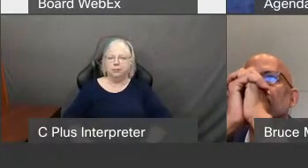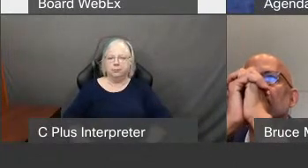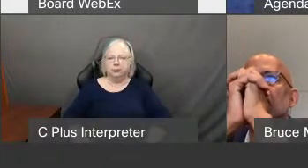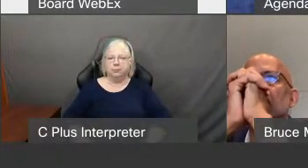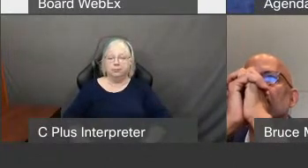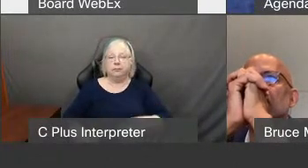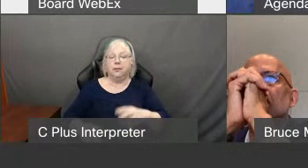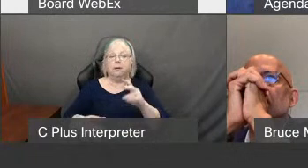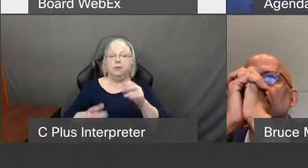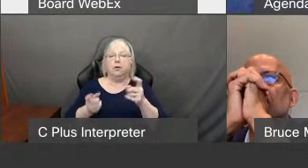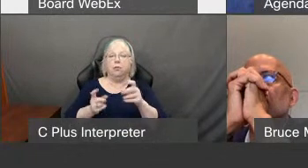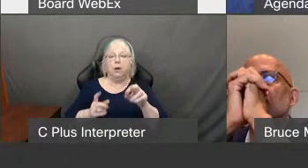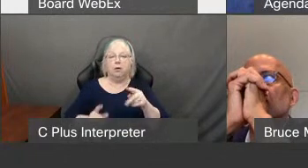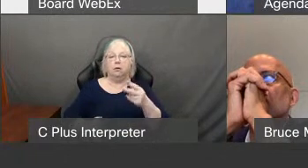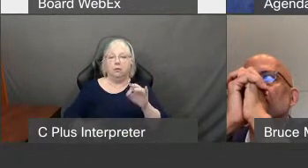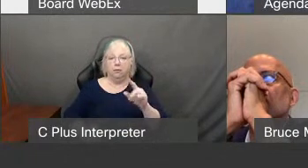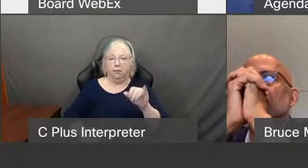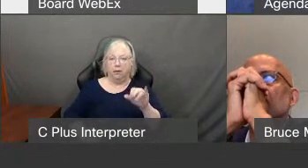Director Phillips.